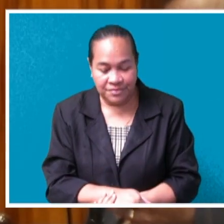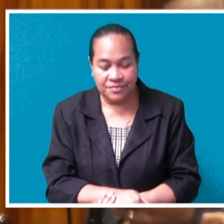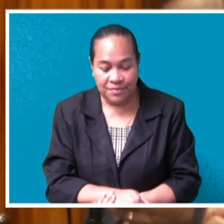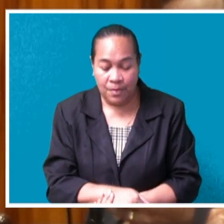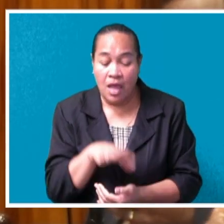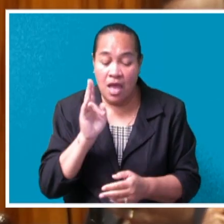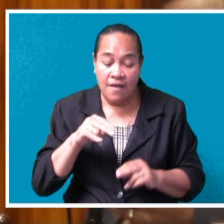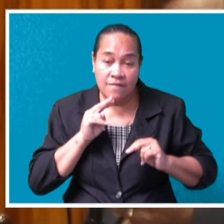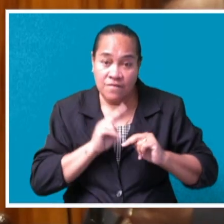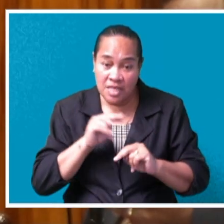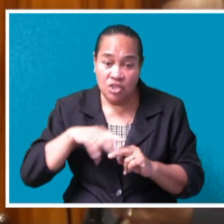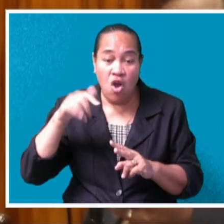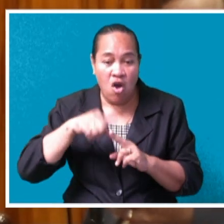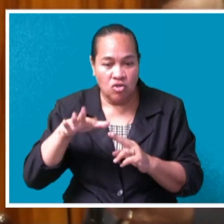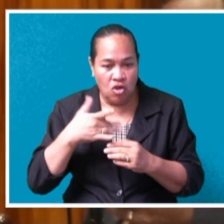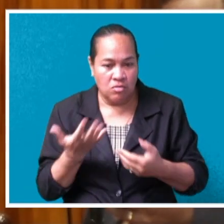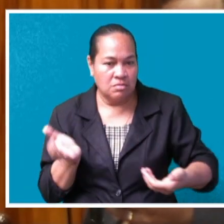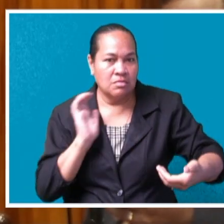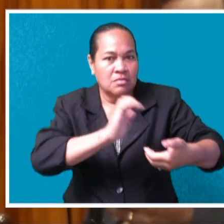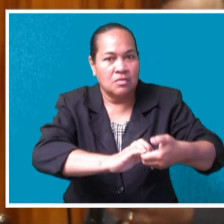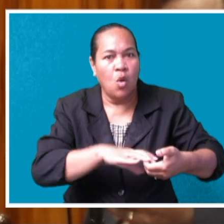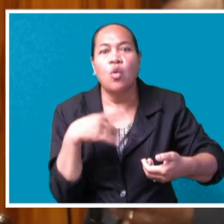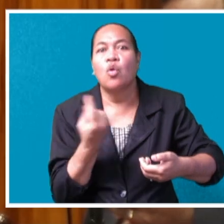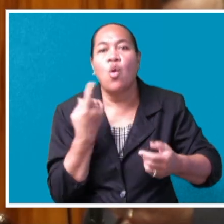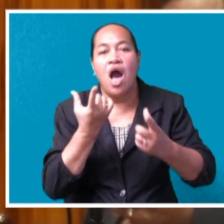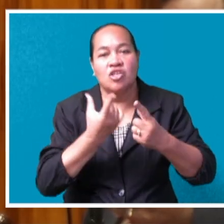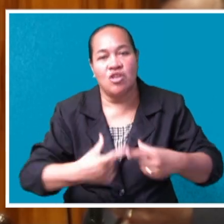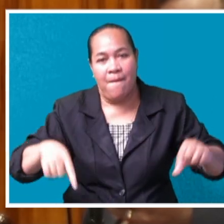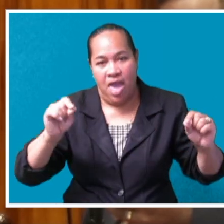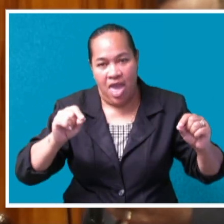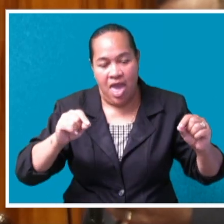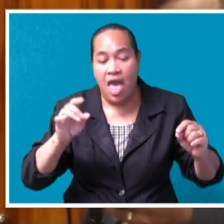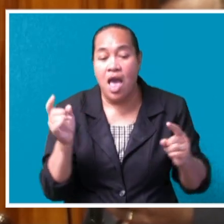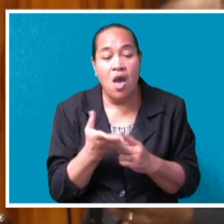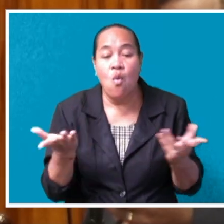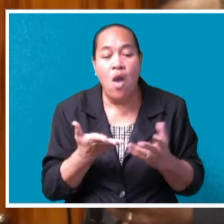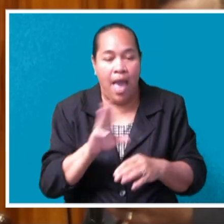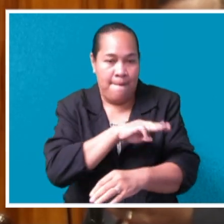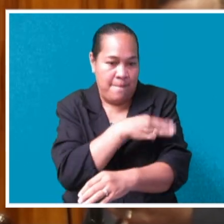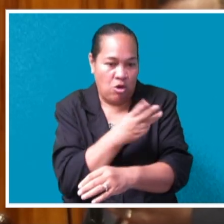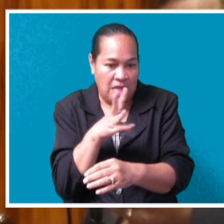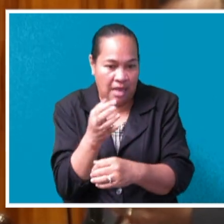has also strengthened engagement with Japan in the area of maritime security.